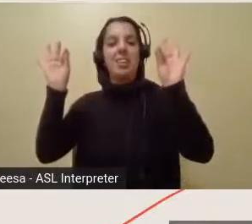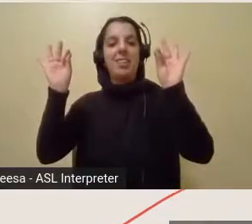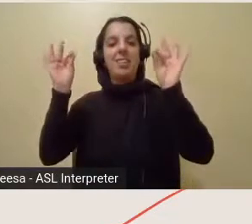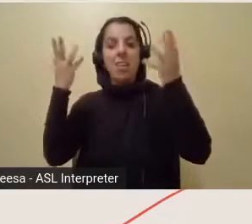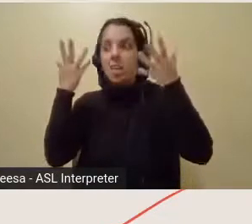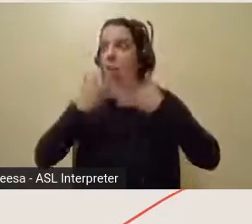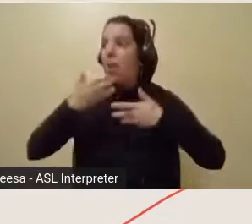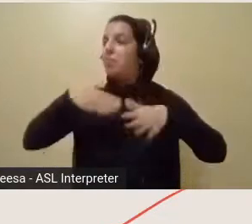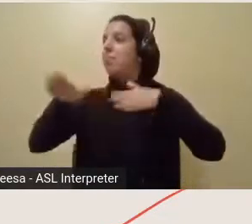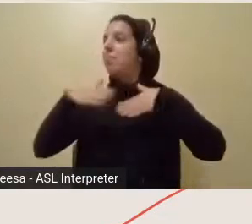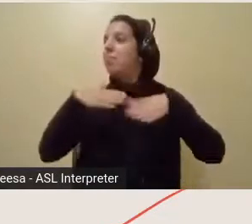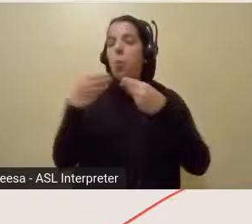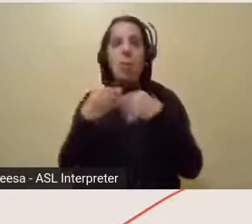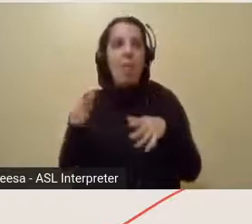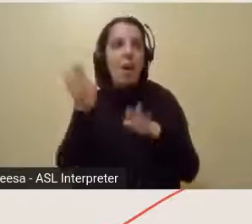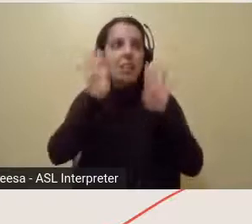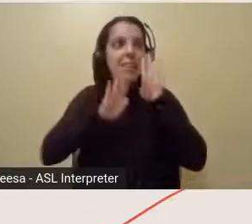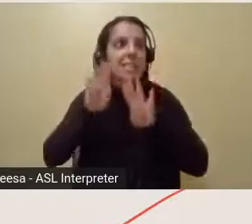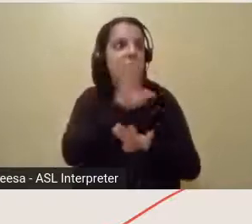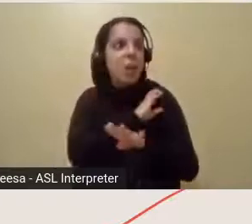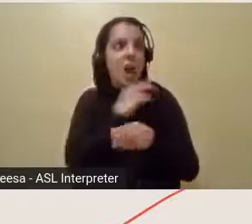the dark.